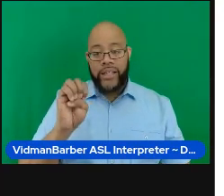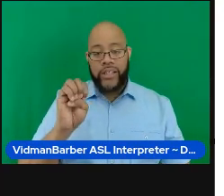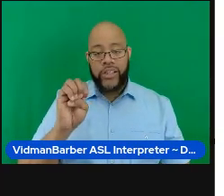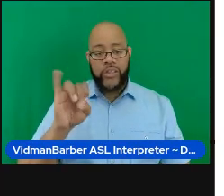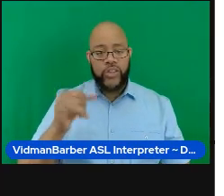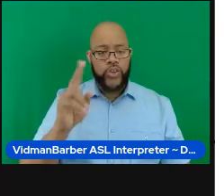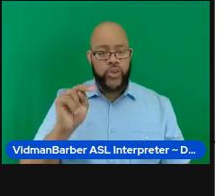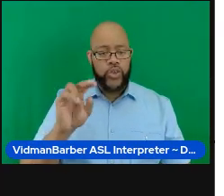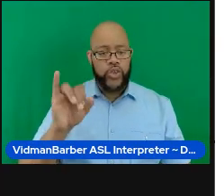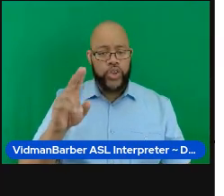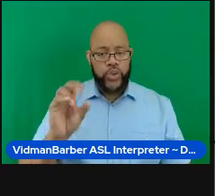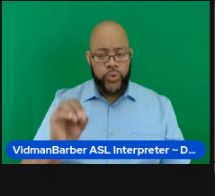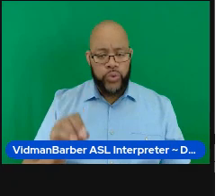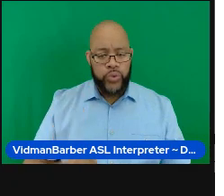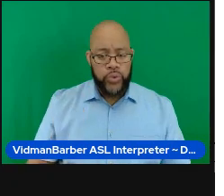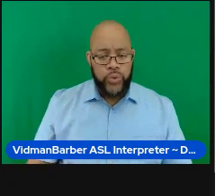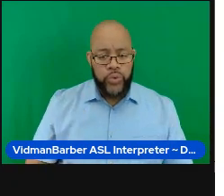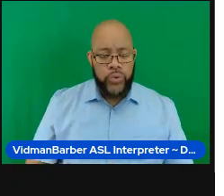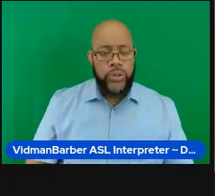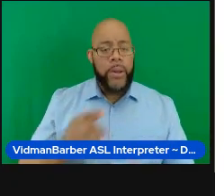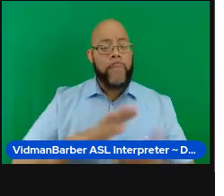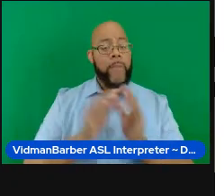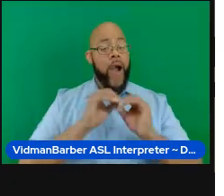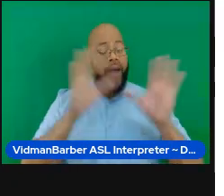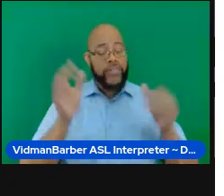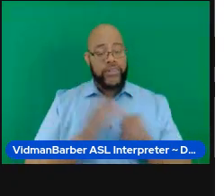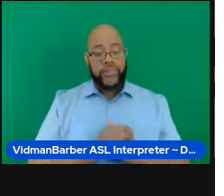1979, it became obvious that